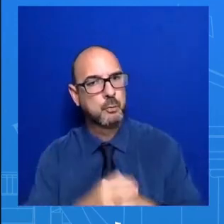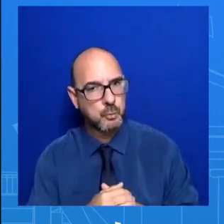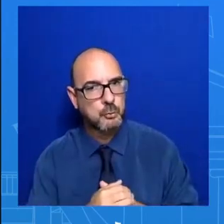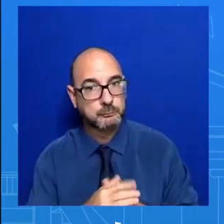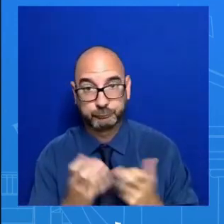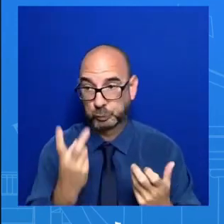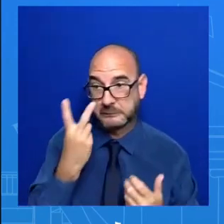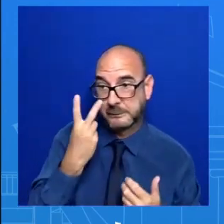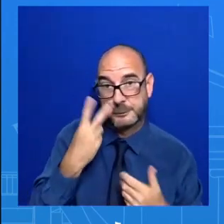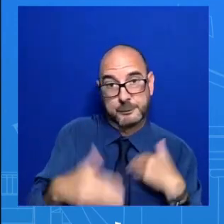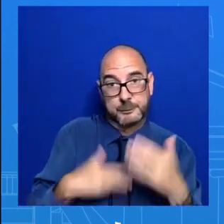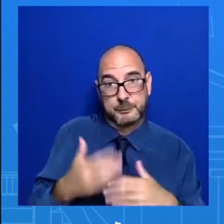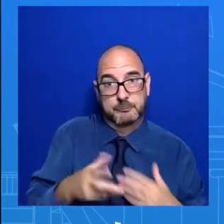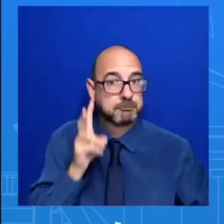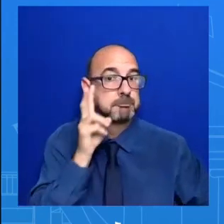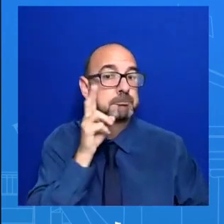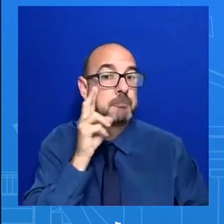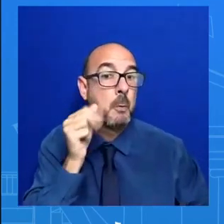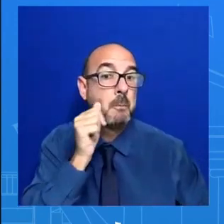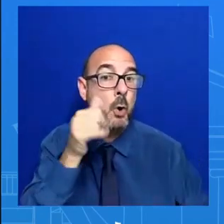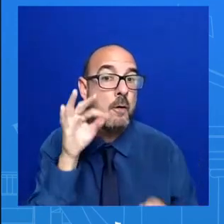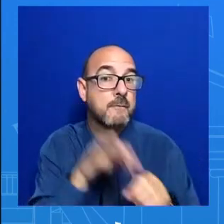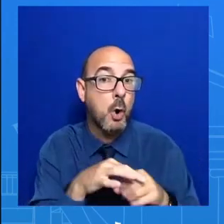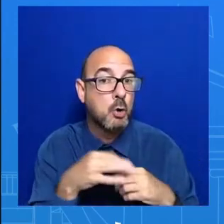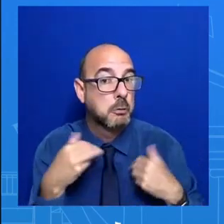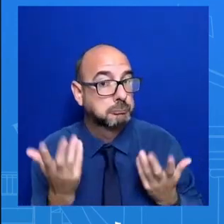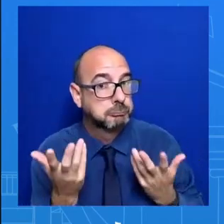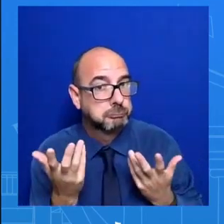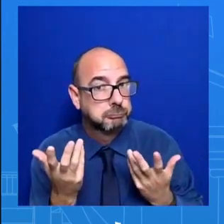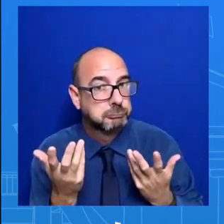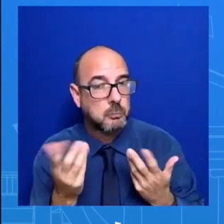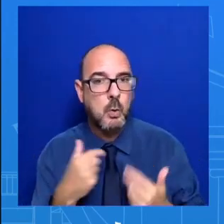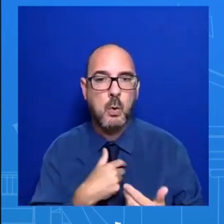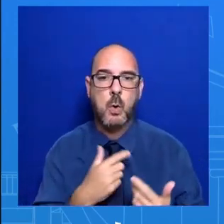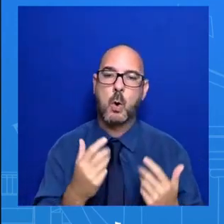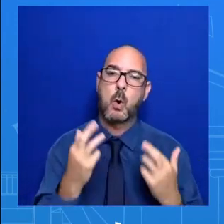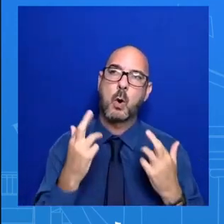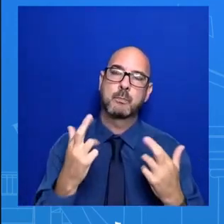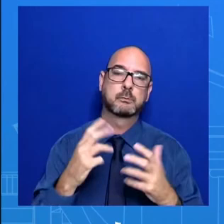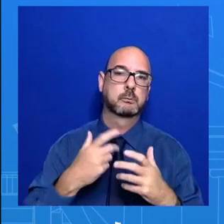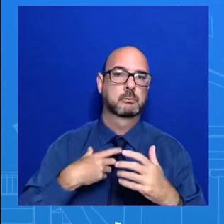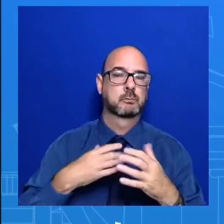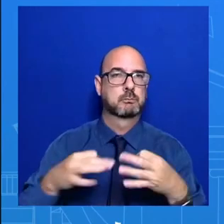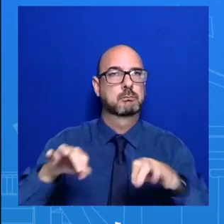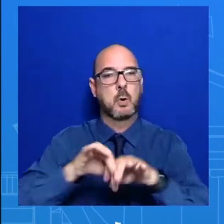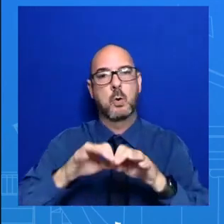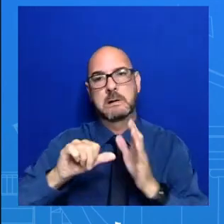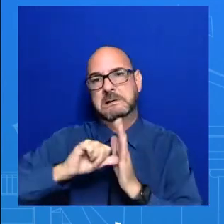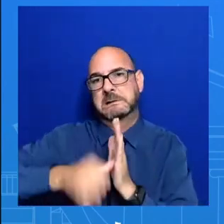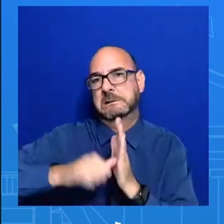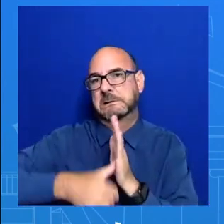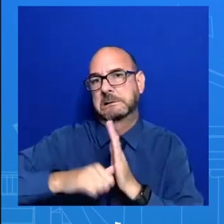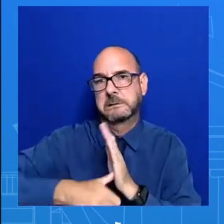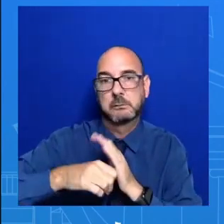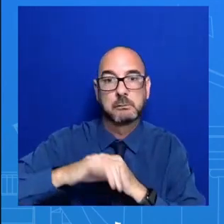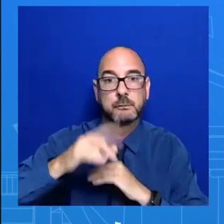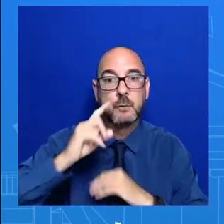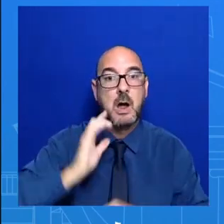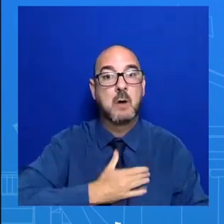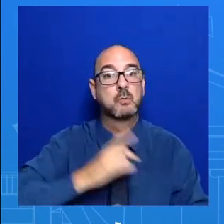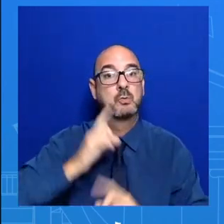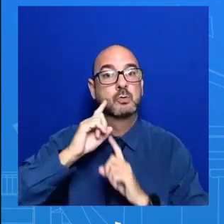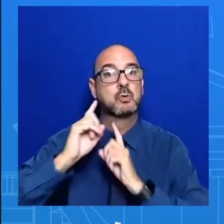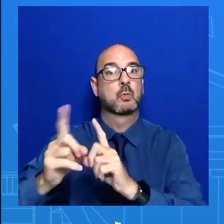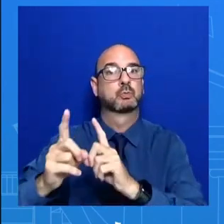We've been very clear. We could not be more clearer on how we want this to be moved forward. We could not be more clear how important it was